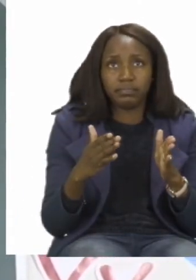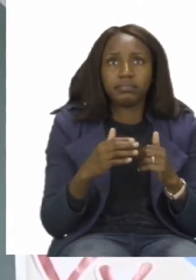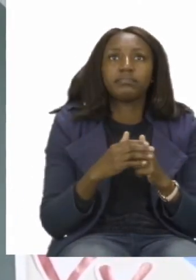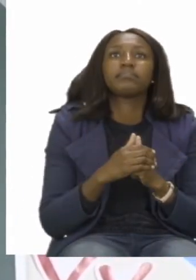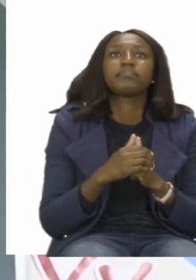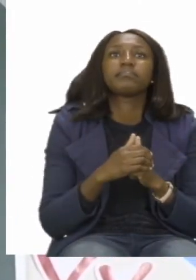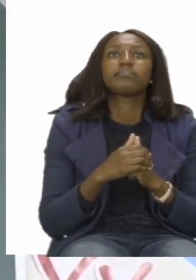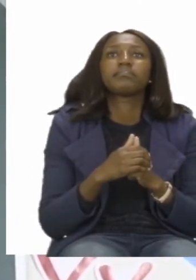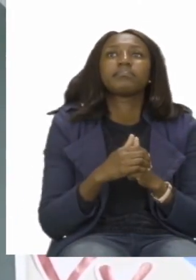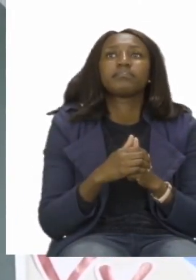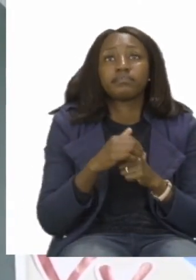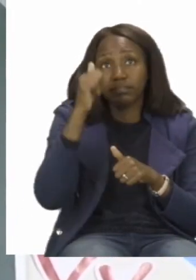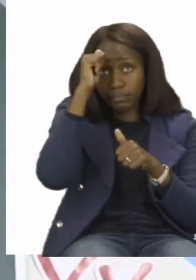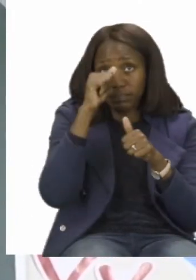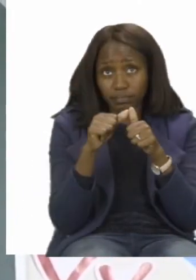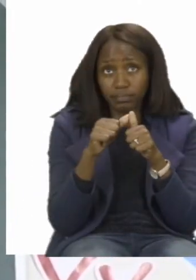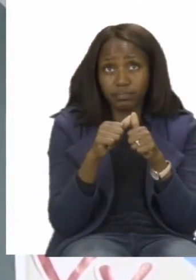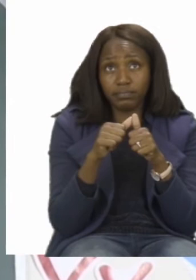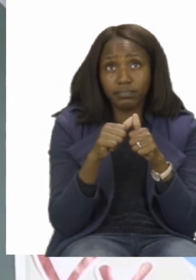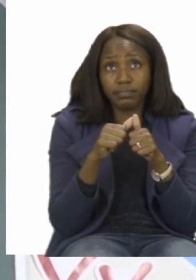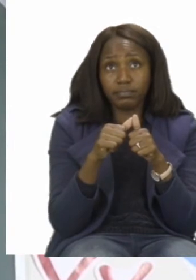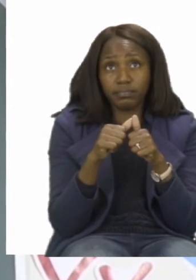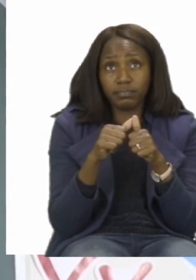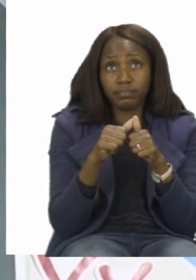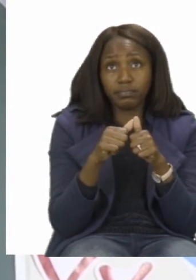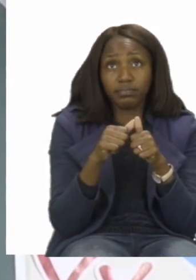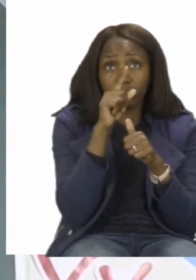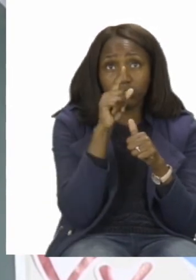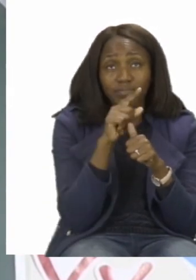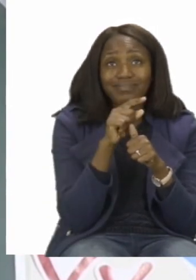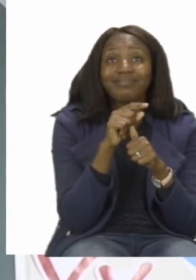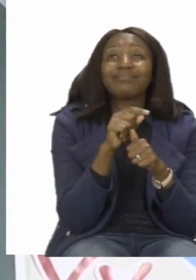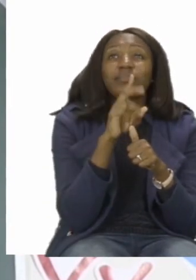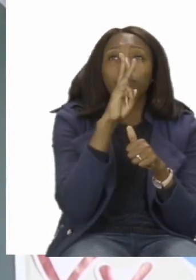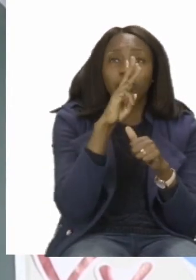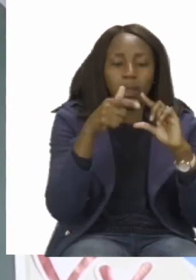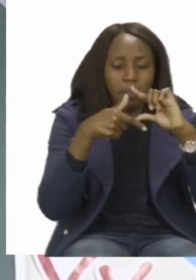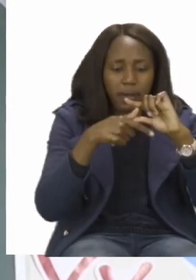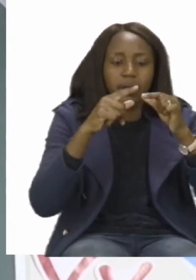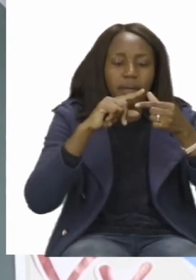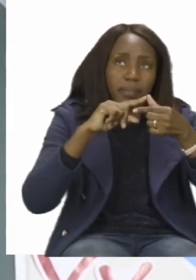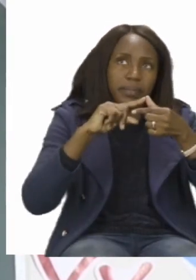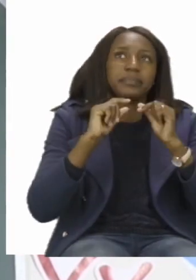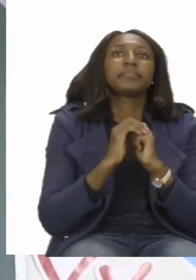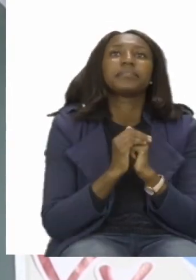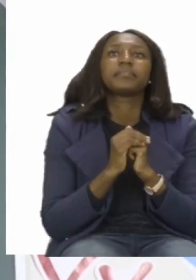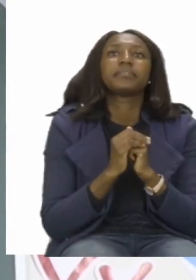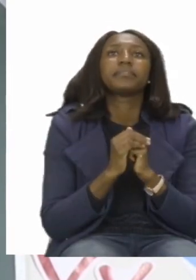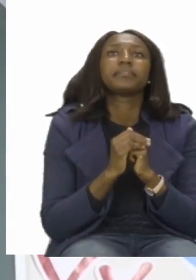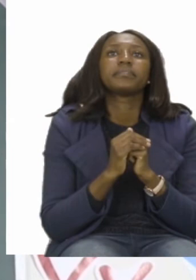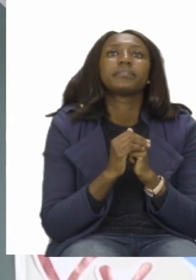prism. Remember, we said earlier that it is a 3D shape. Now,